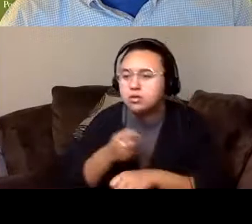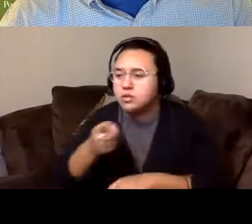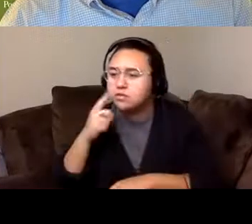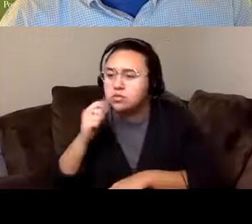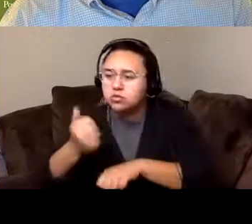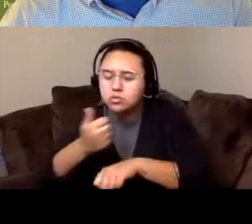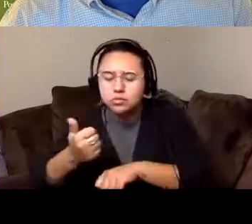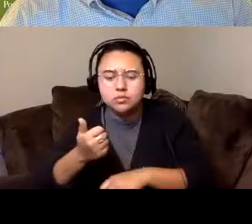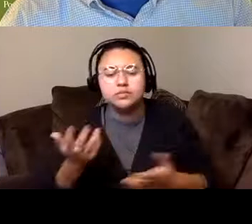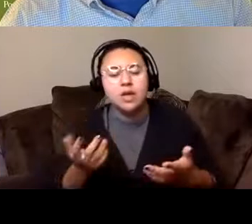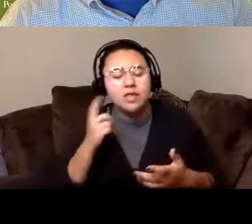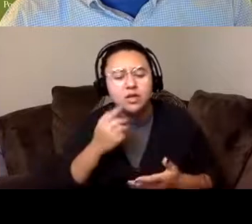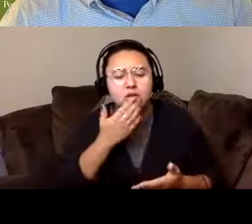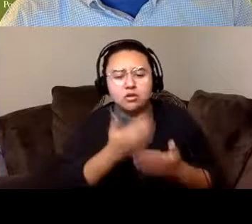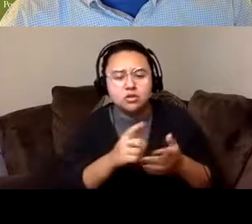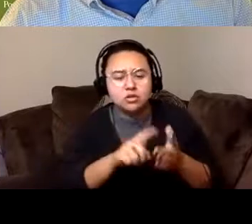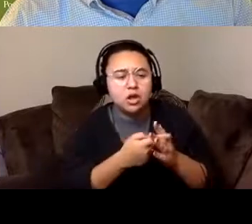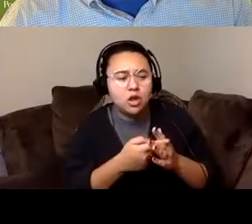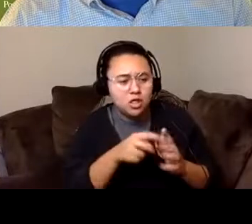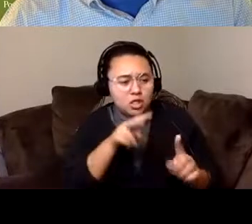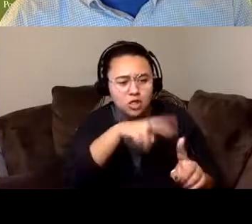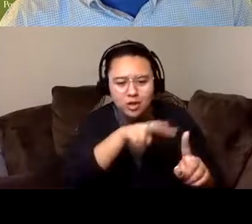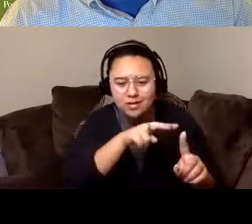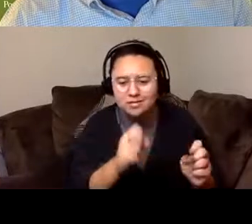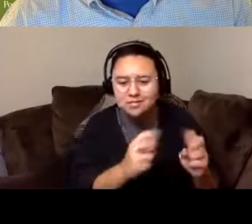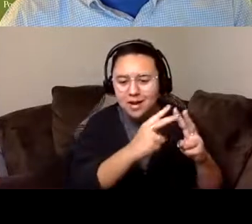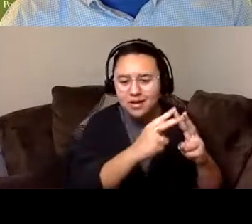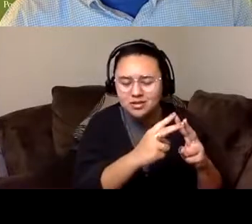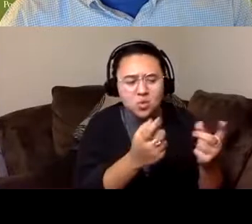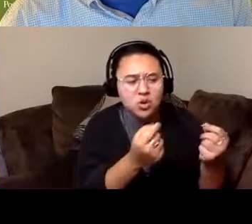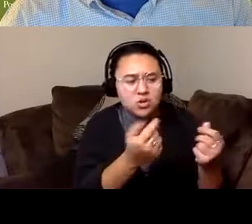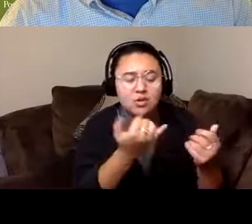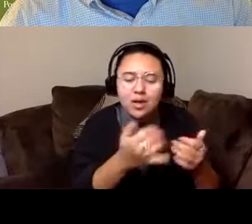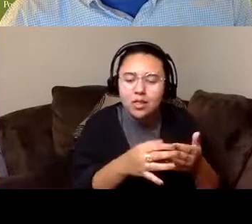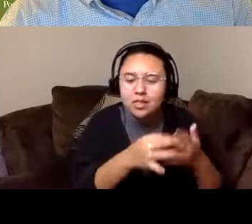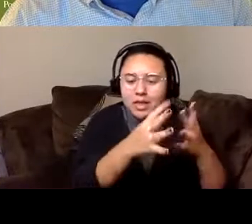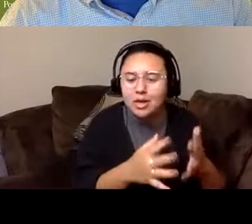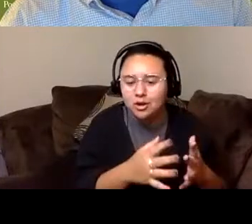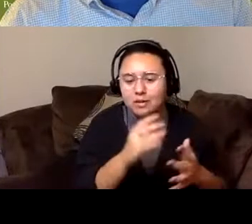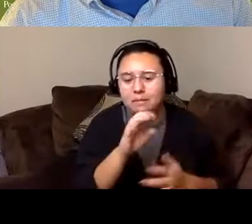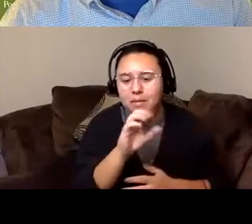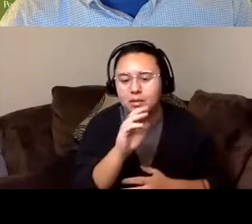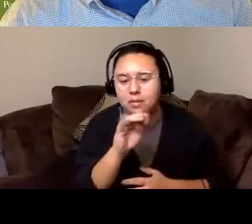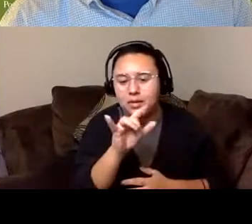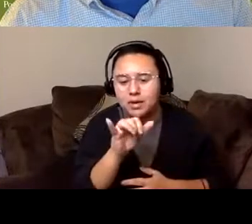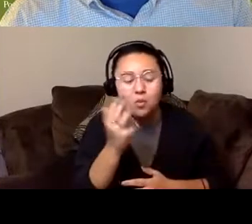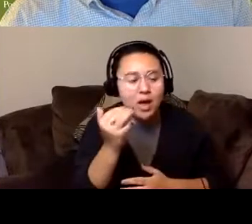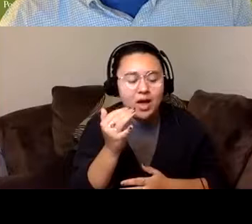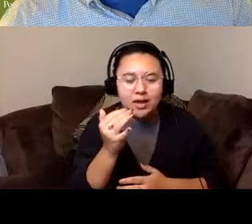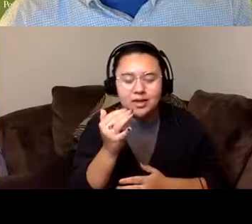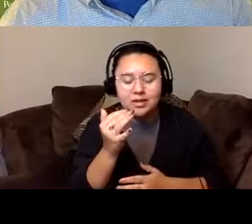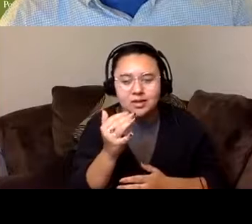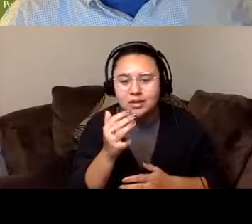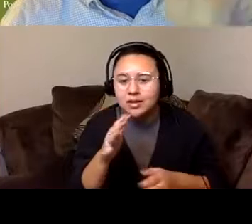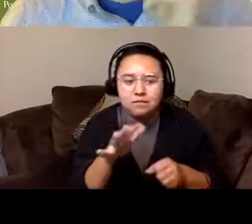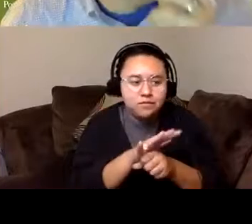right? Is to look at Paris. What are they doing? Because they're really right now sort of the leader within the micro mobility space, and it's because of their density. So while it's